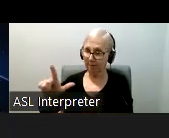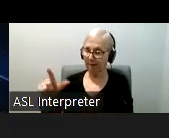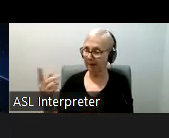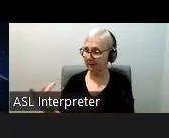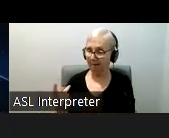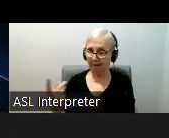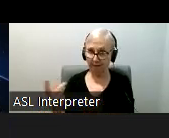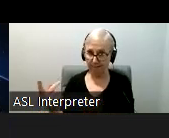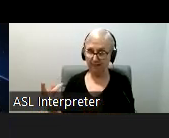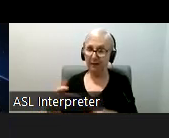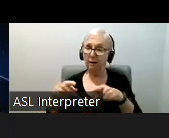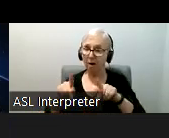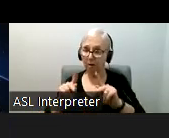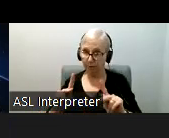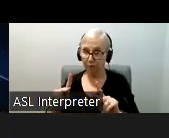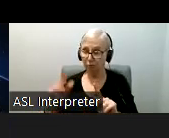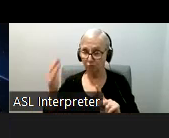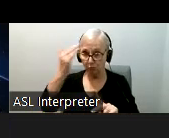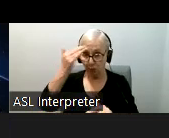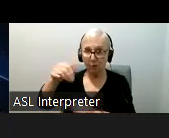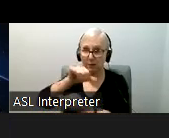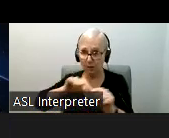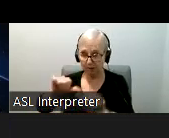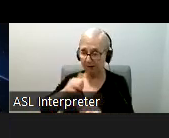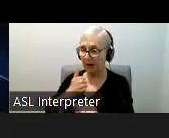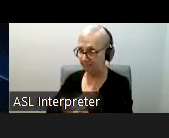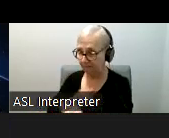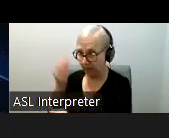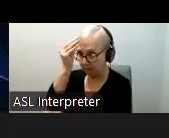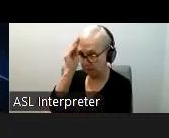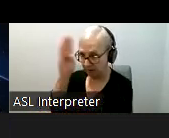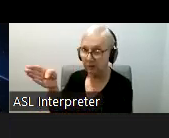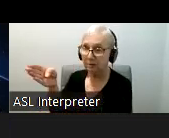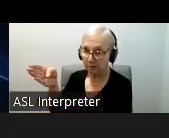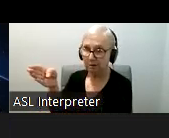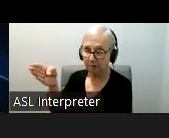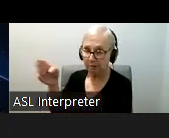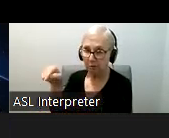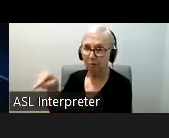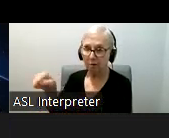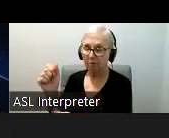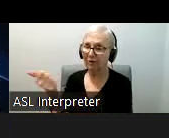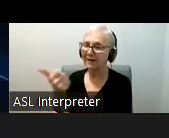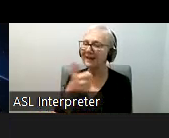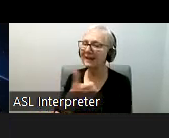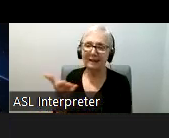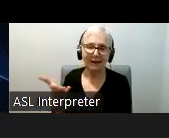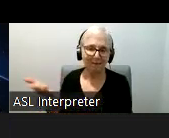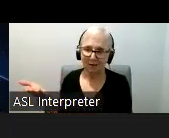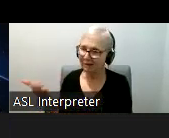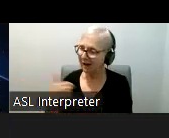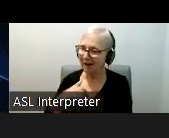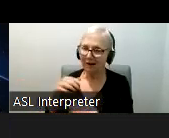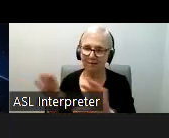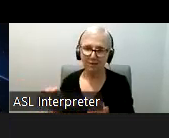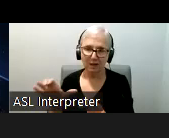to get to know each other and talk, and I have apologized to her for any and everything that I've done to make